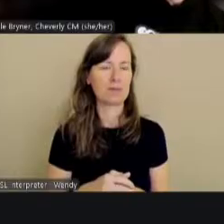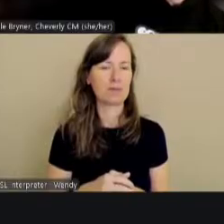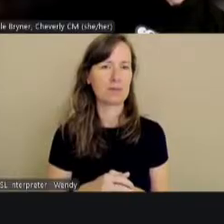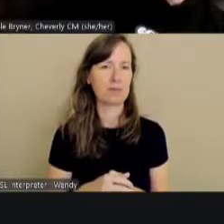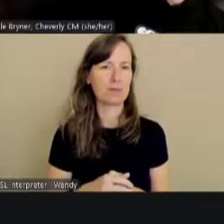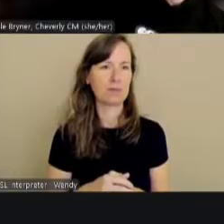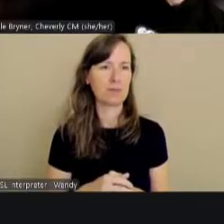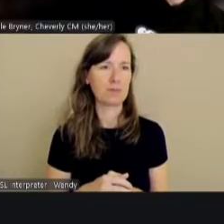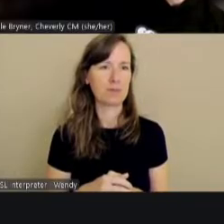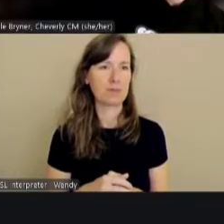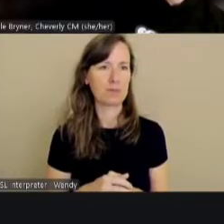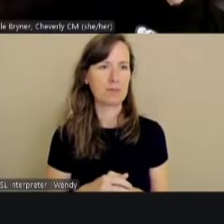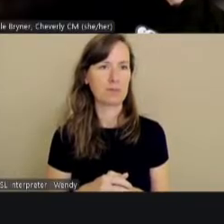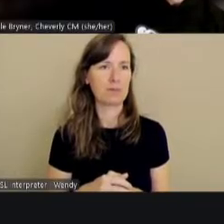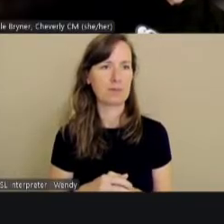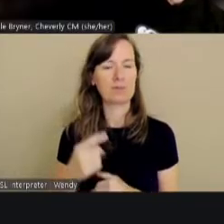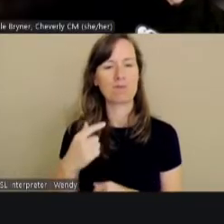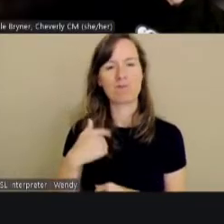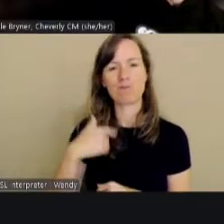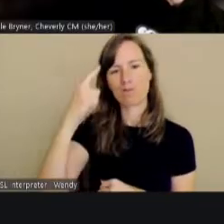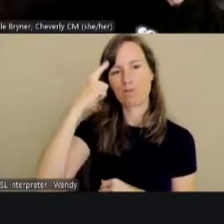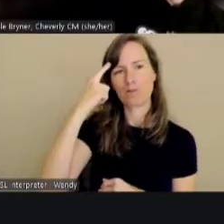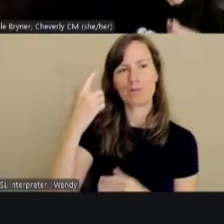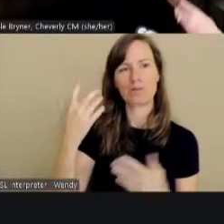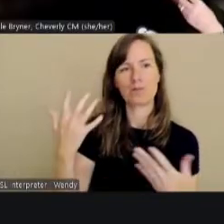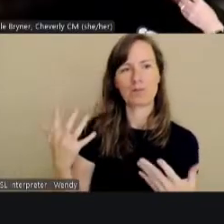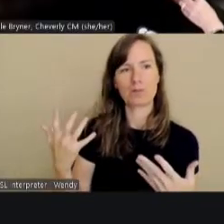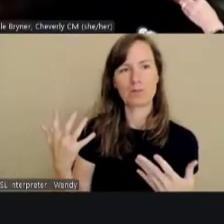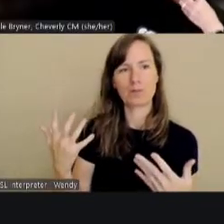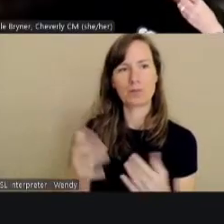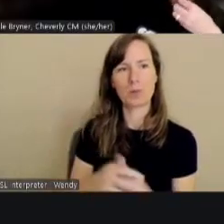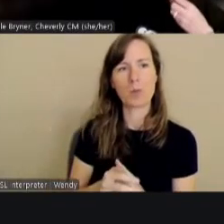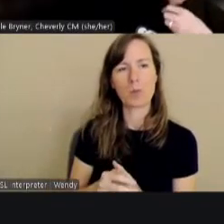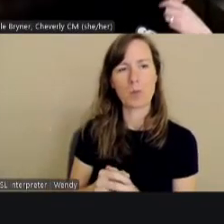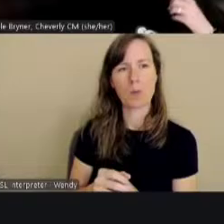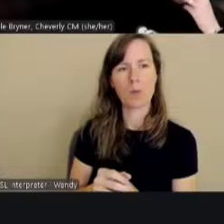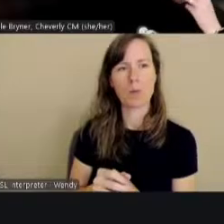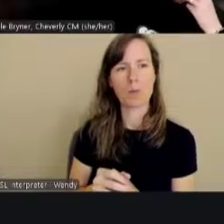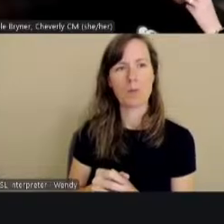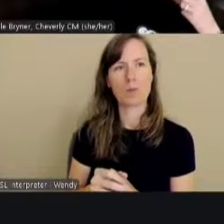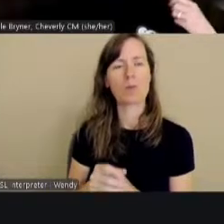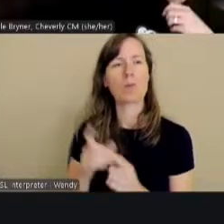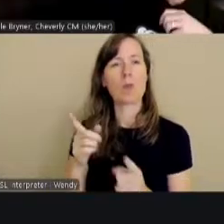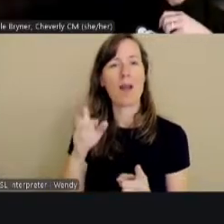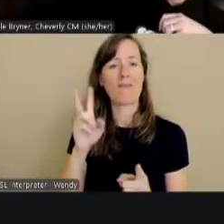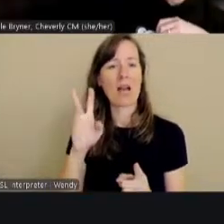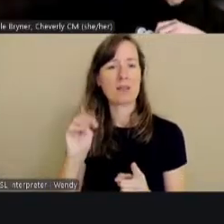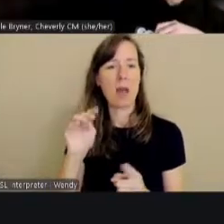So I think it's, well, anyway, we'll go to Vice Mayor Breider. Yep.